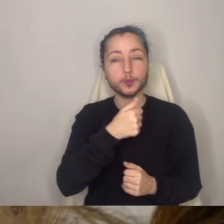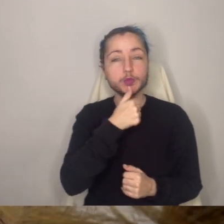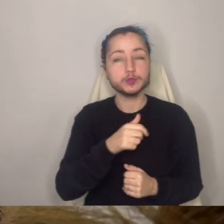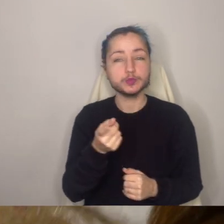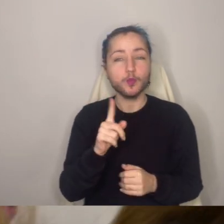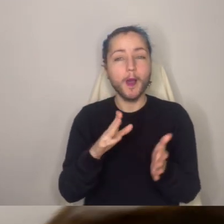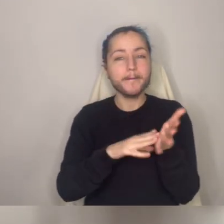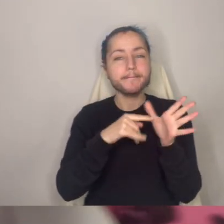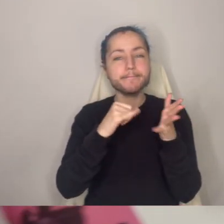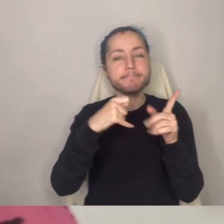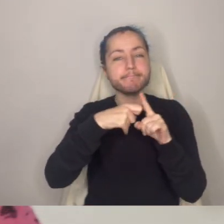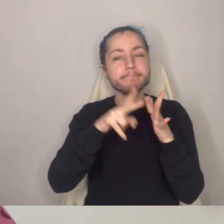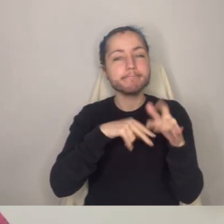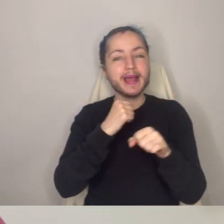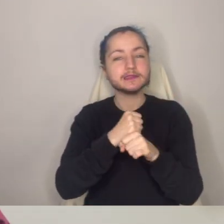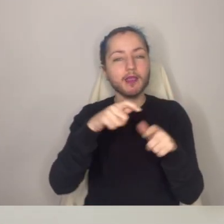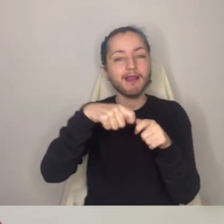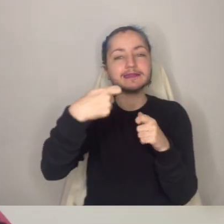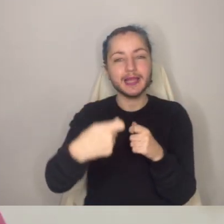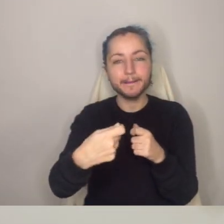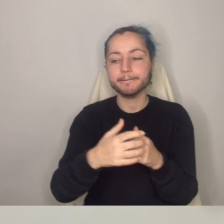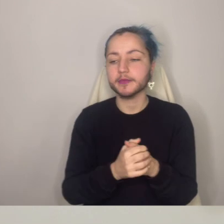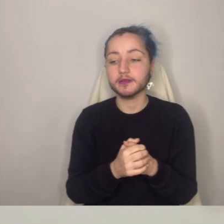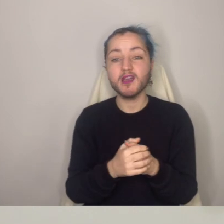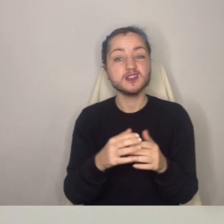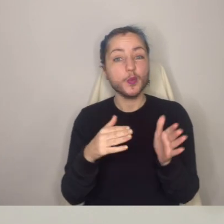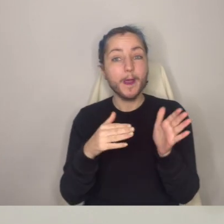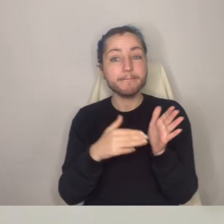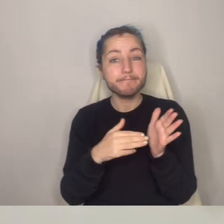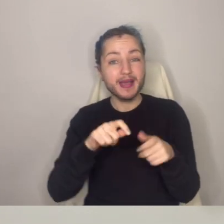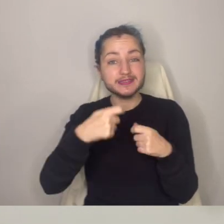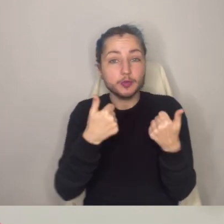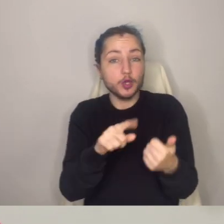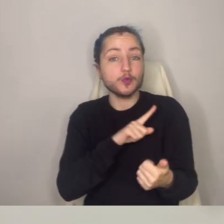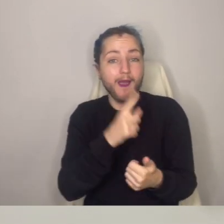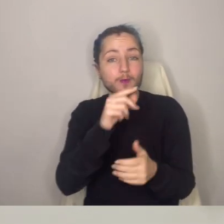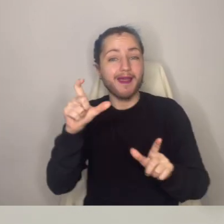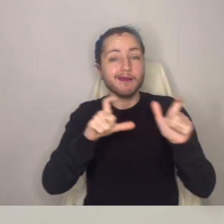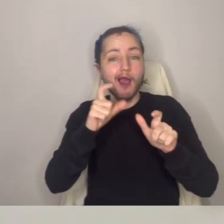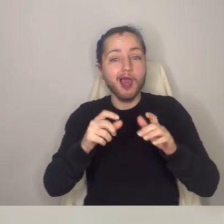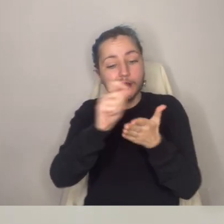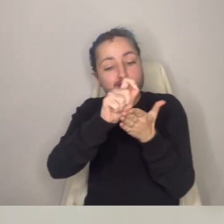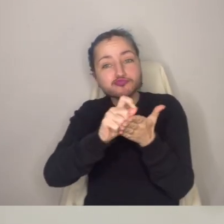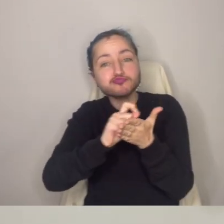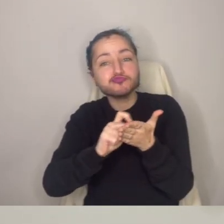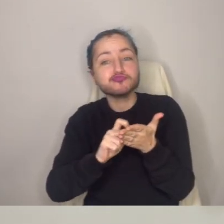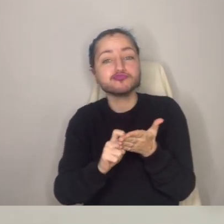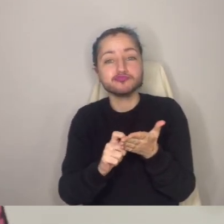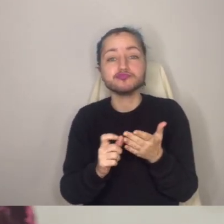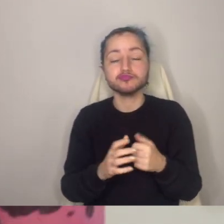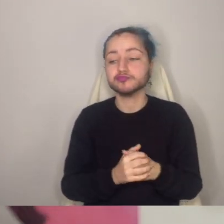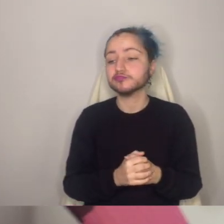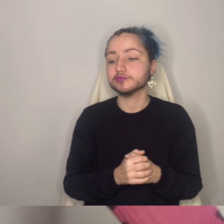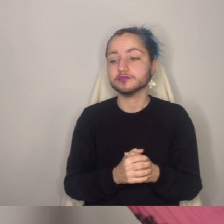And I'm going to use some masking tape to do that. The good thing about masking tape, you can colour over the top of it so it blends